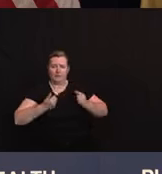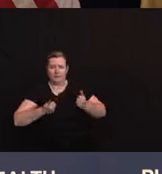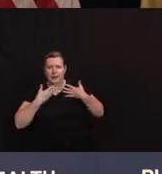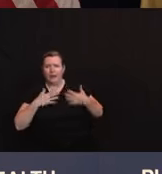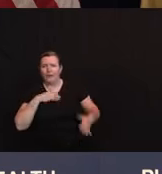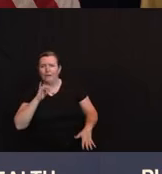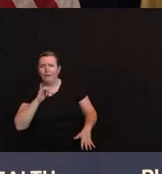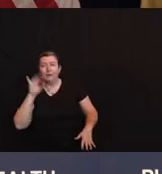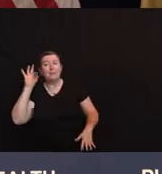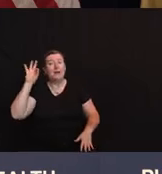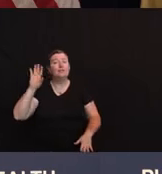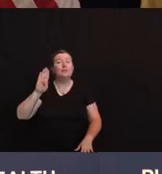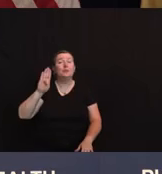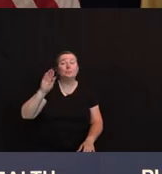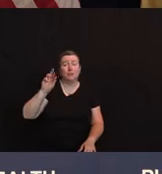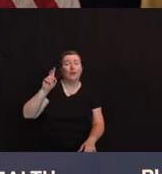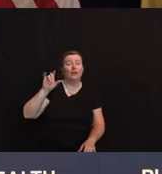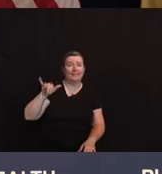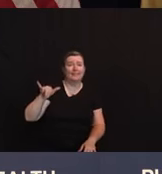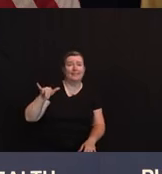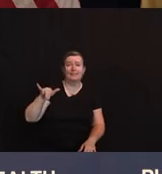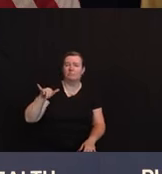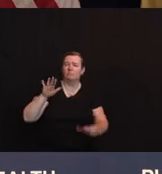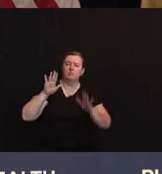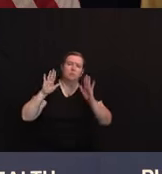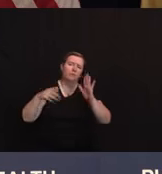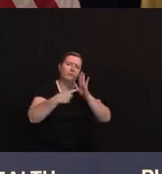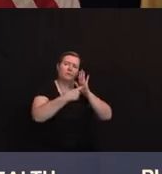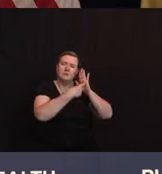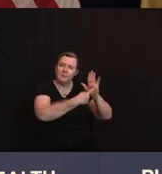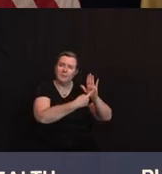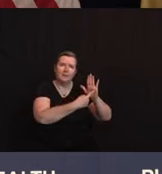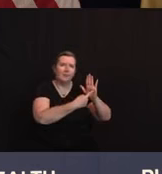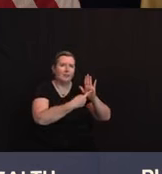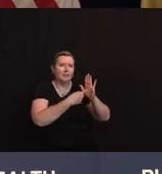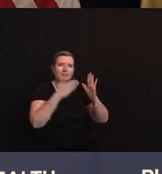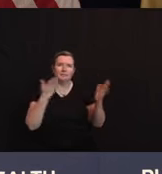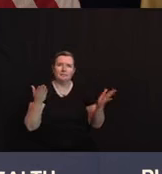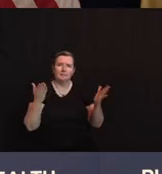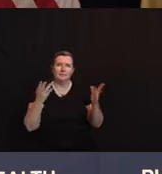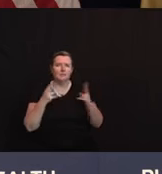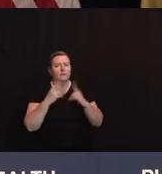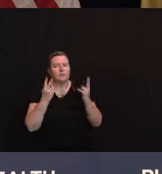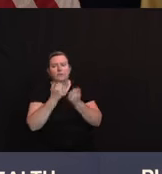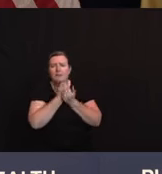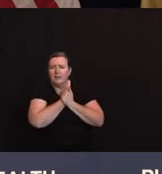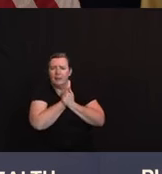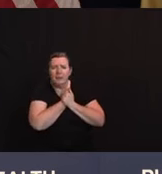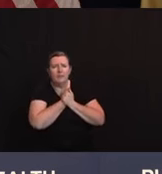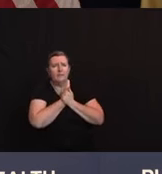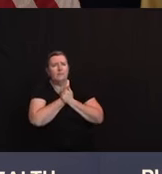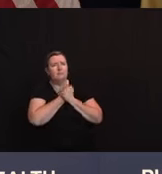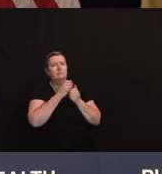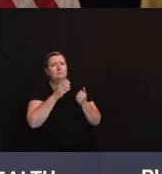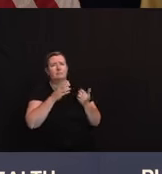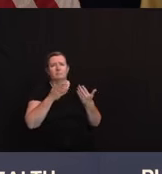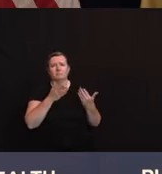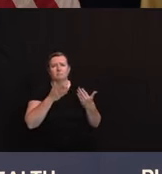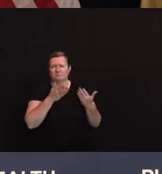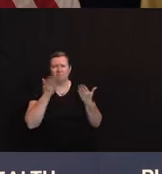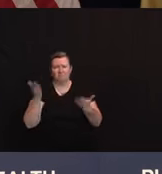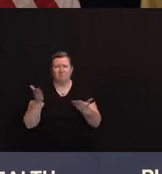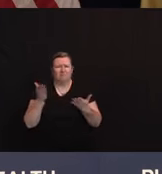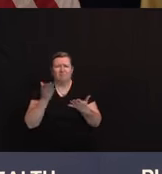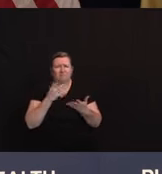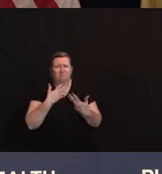certainly serves as a phenomenal example as to what loving thy neighbor looks like. So I was honored and humbled to be a part of it, and